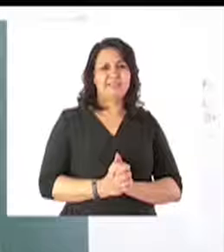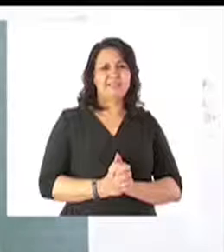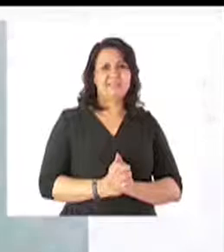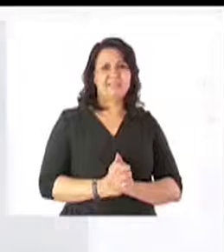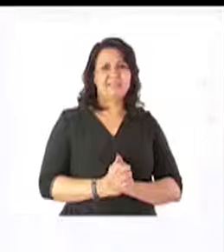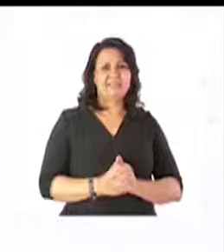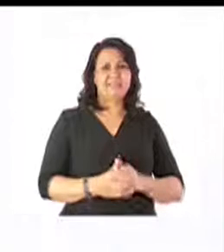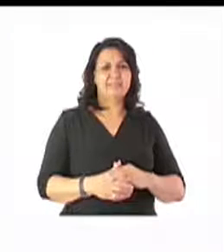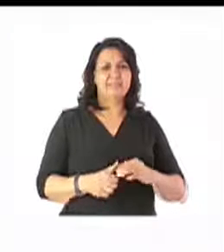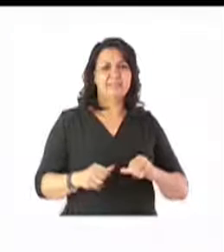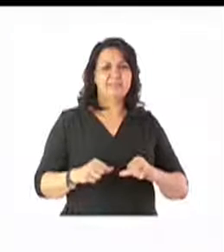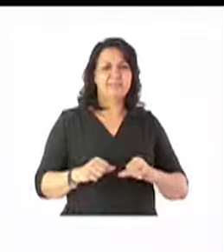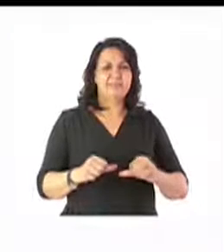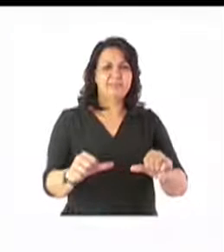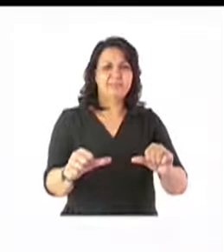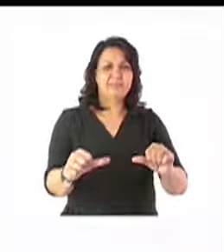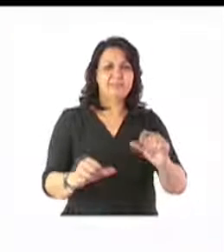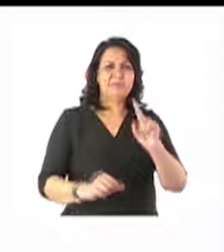15.